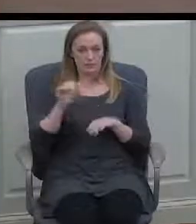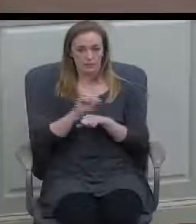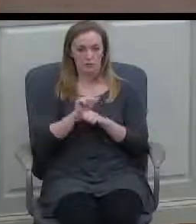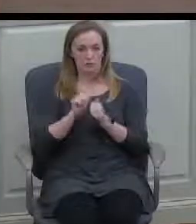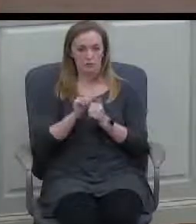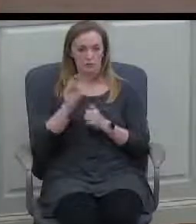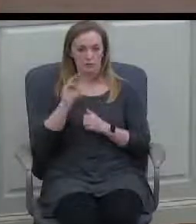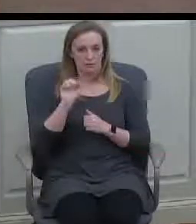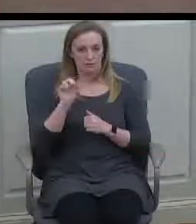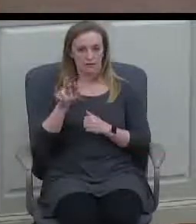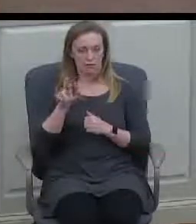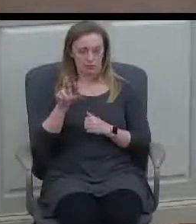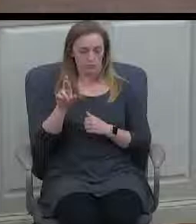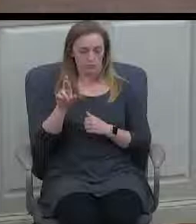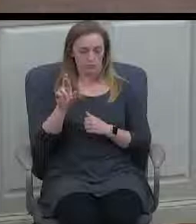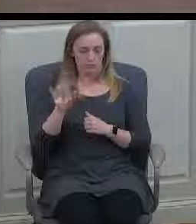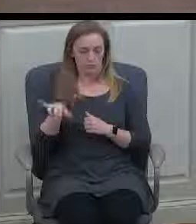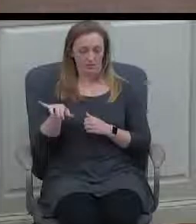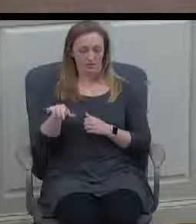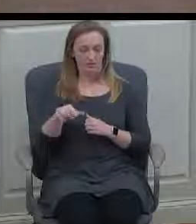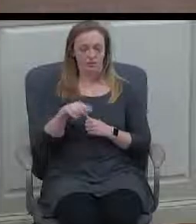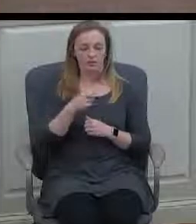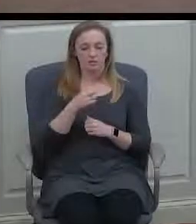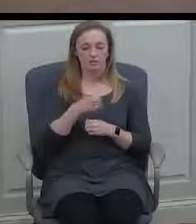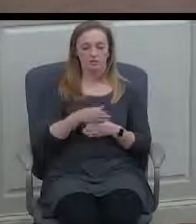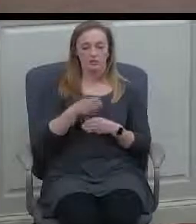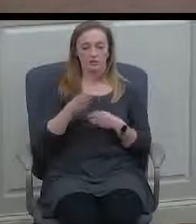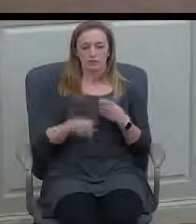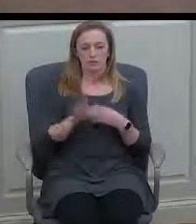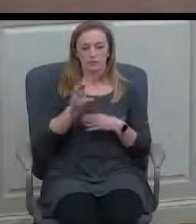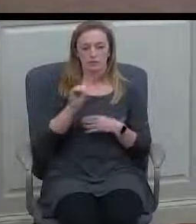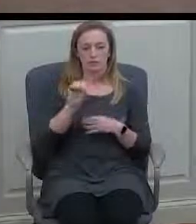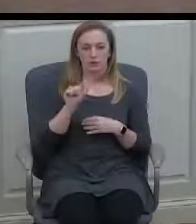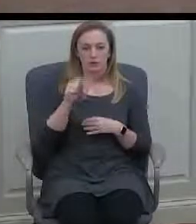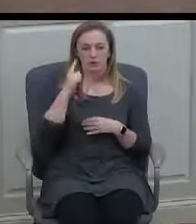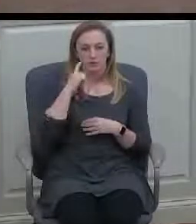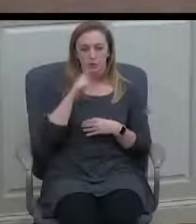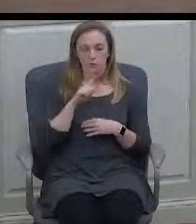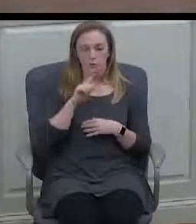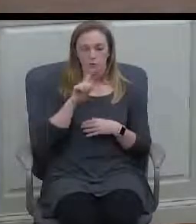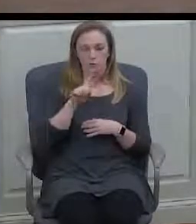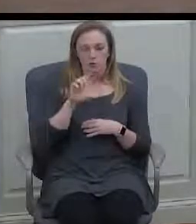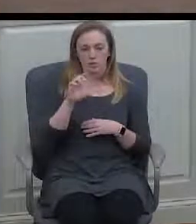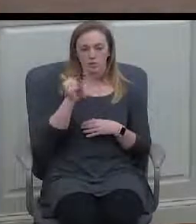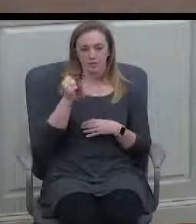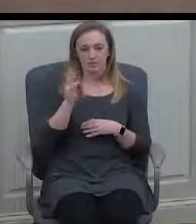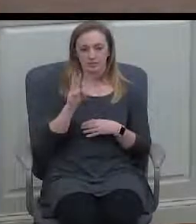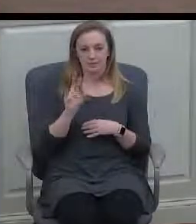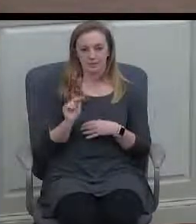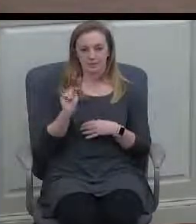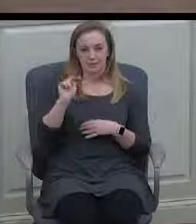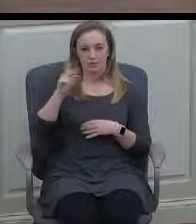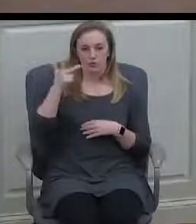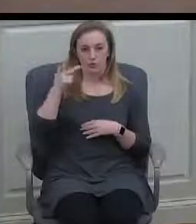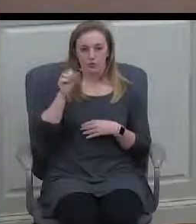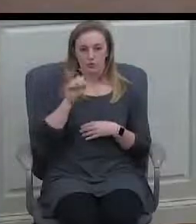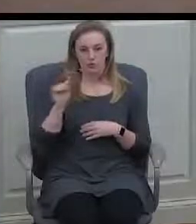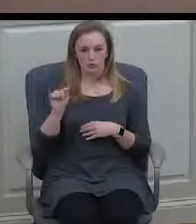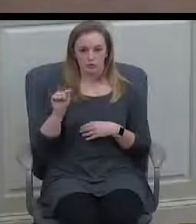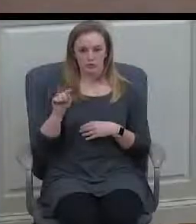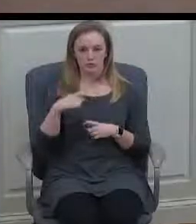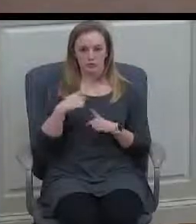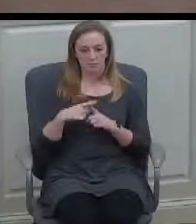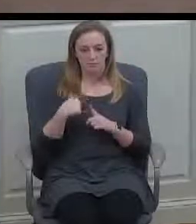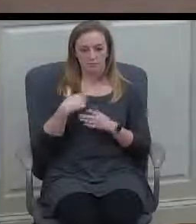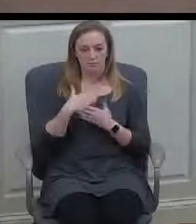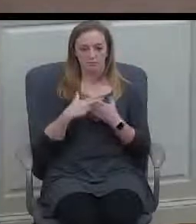And she completed the COA for 116 North 3rd Street. And we've had some business